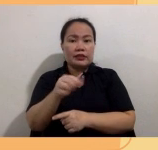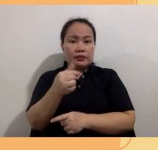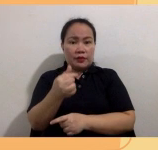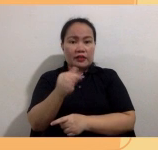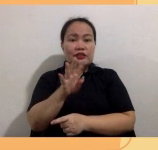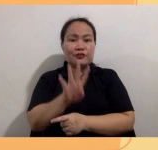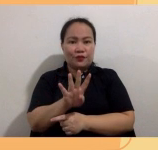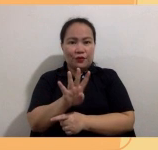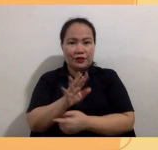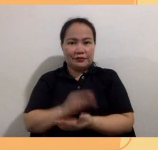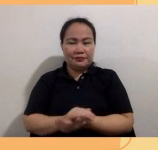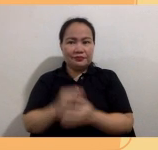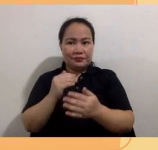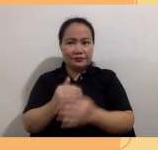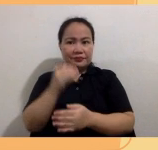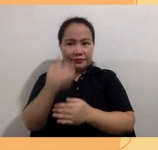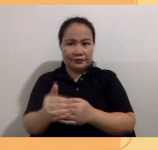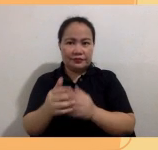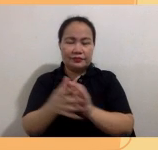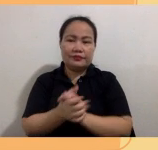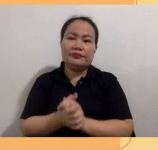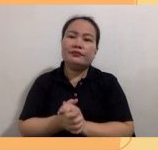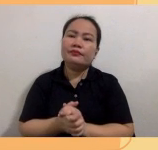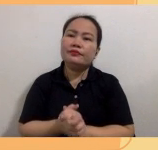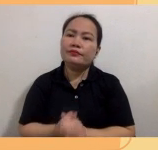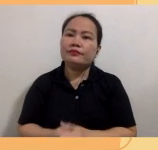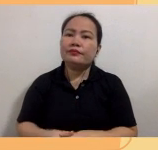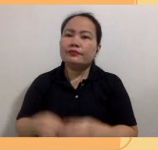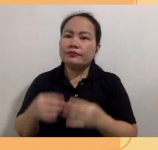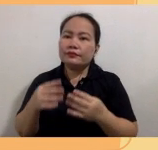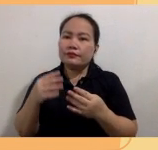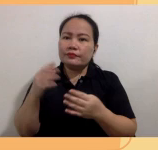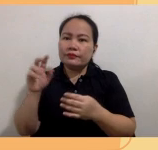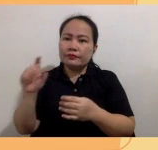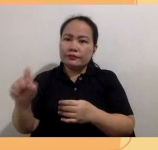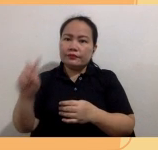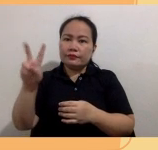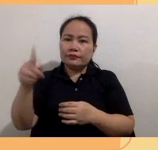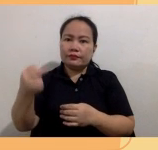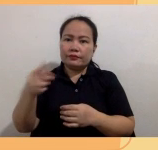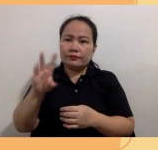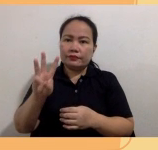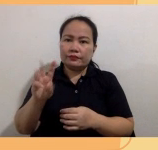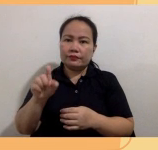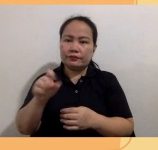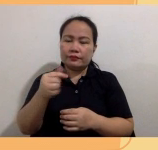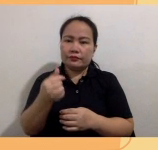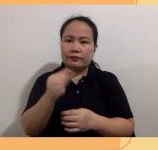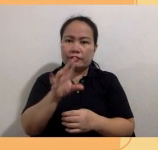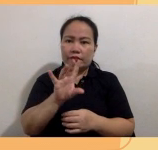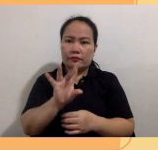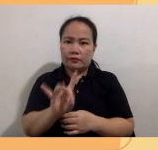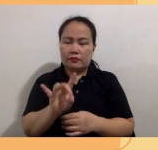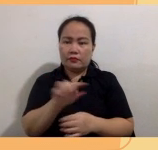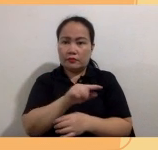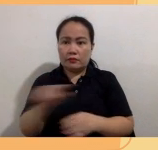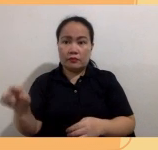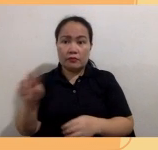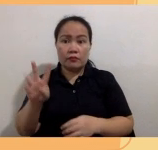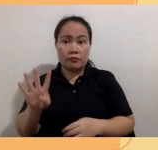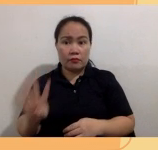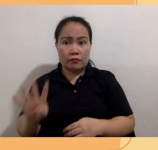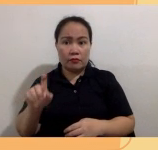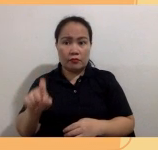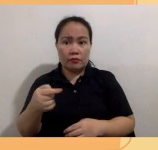is 2x plus 4. Next, I have here x squared minus 6x plus 8 all over 4x